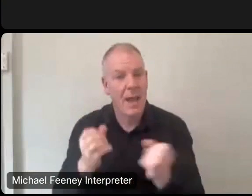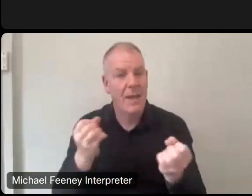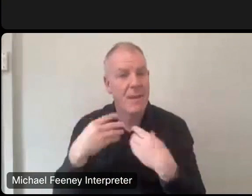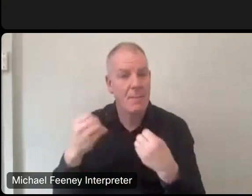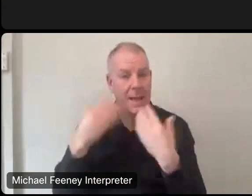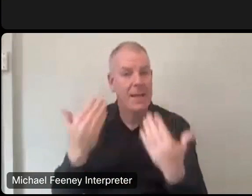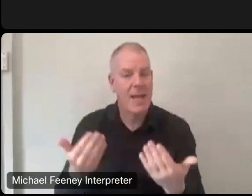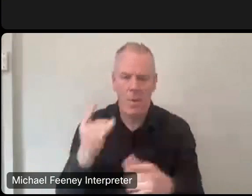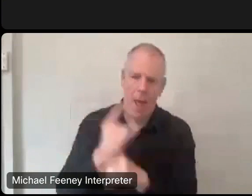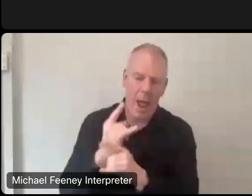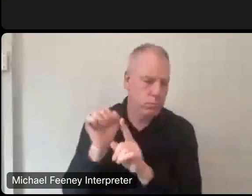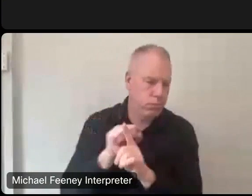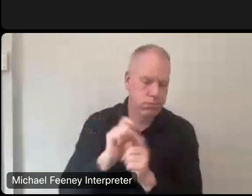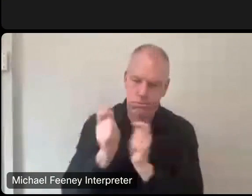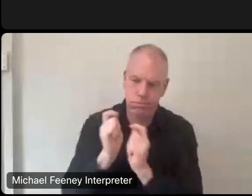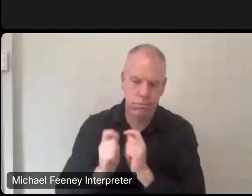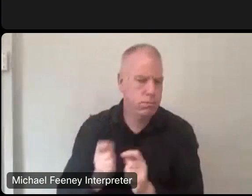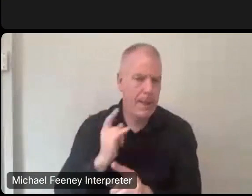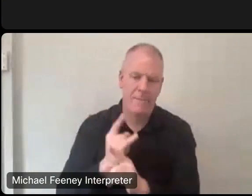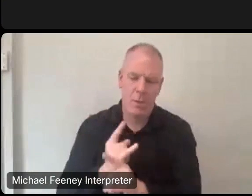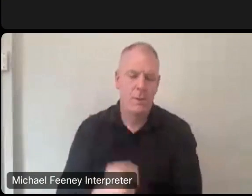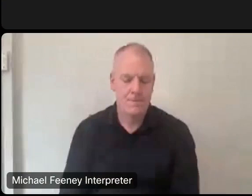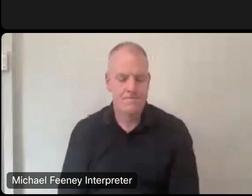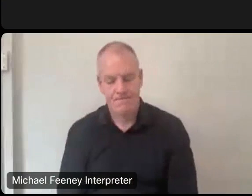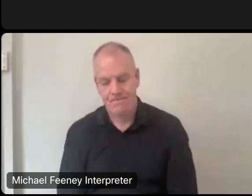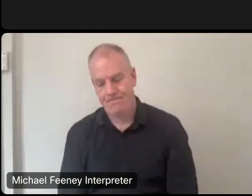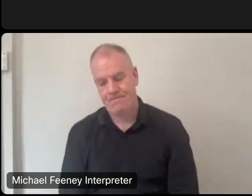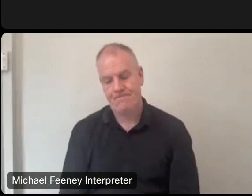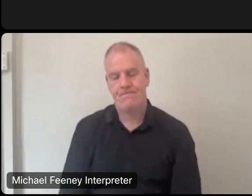been so helpful from patient groups around that. Yeah.